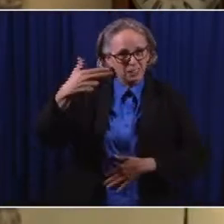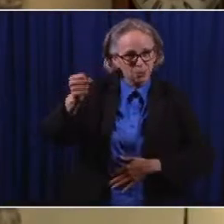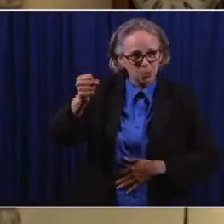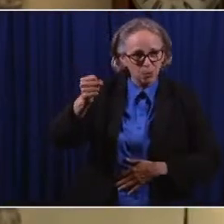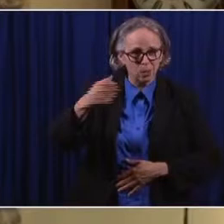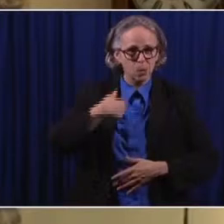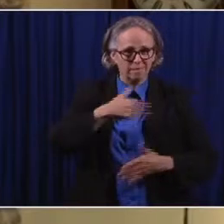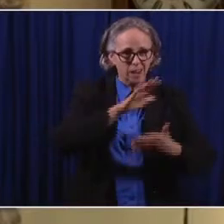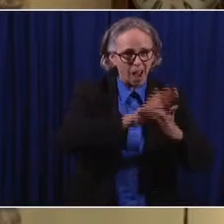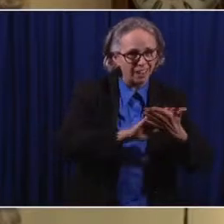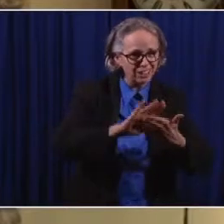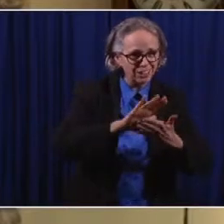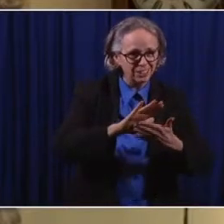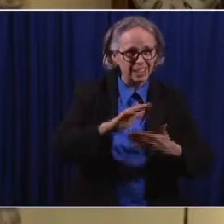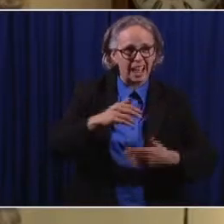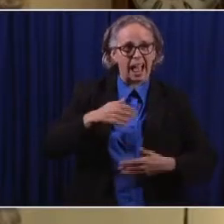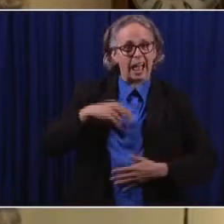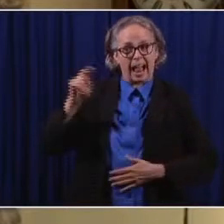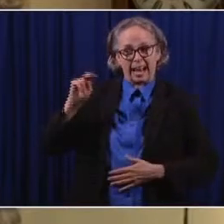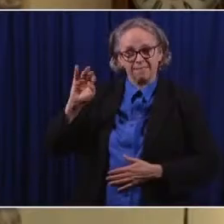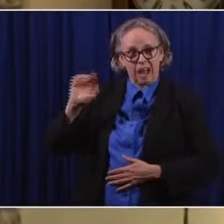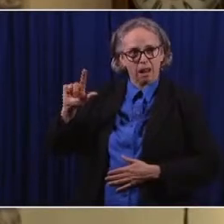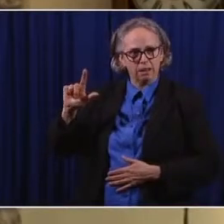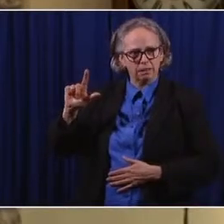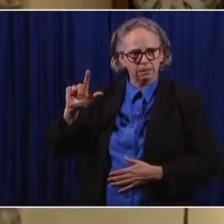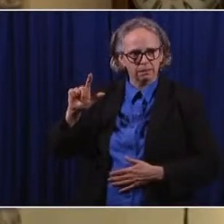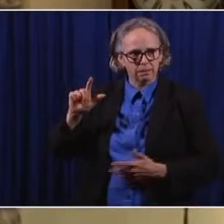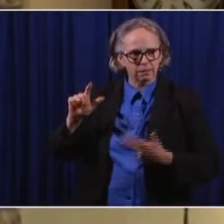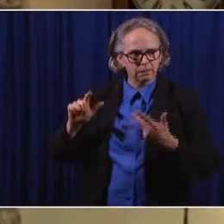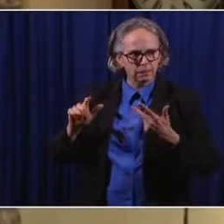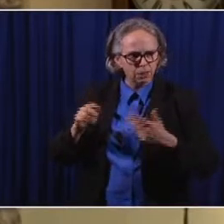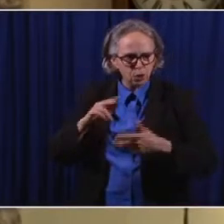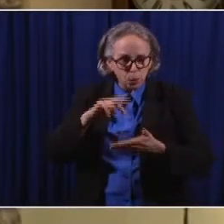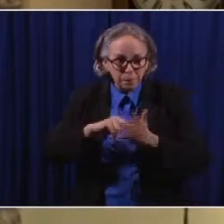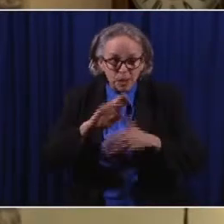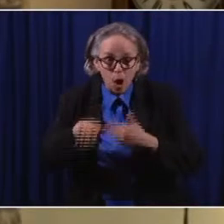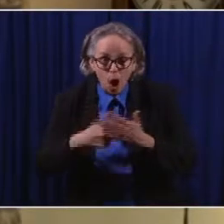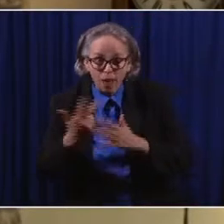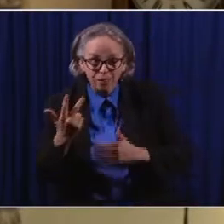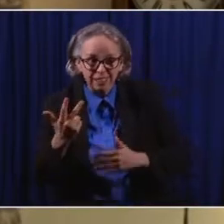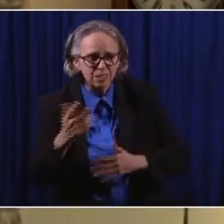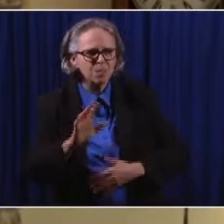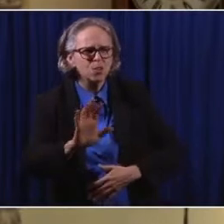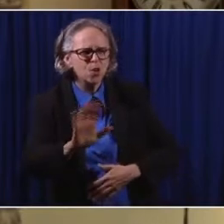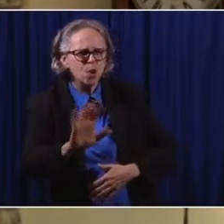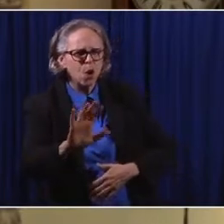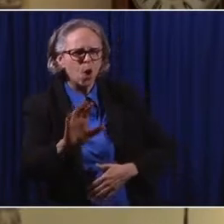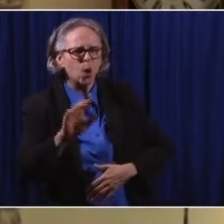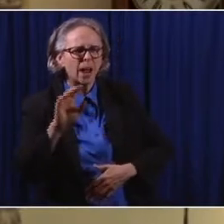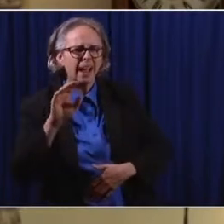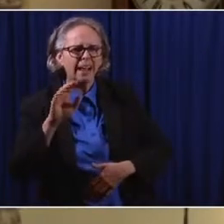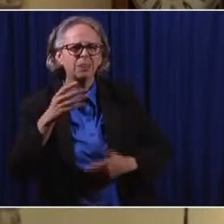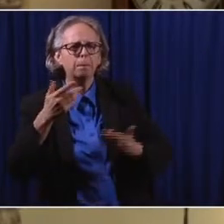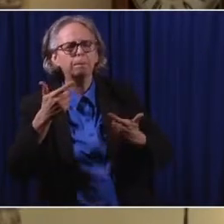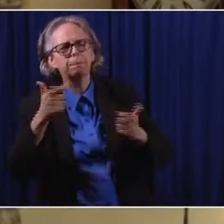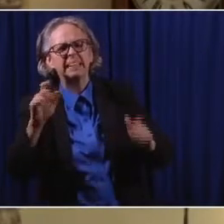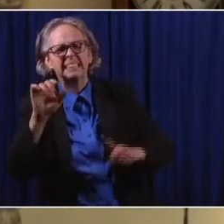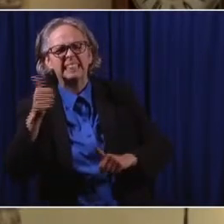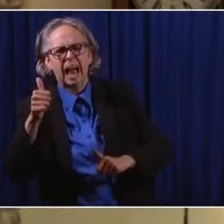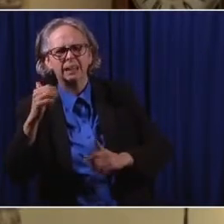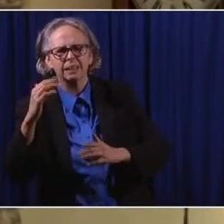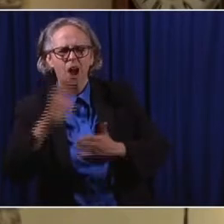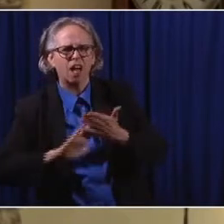What? Specific to college, the Big Ten returning. Yeah. Are the protocols in place?